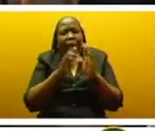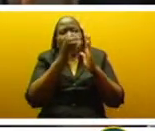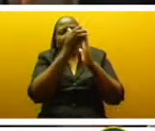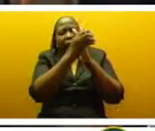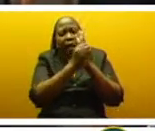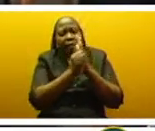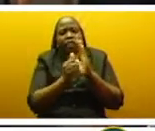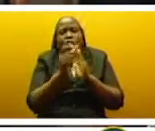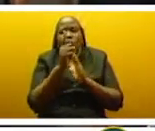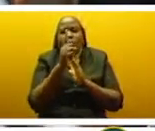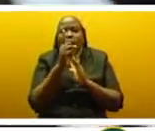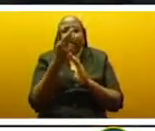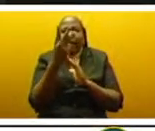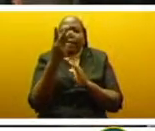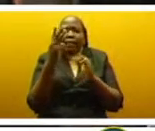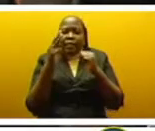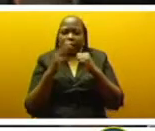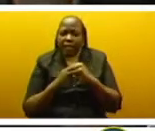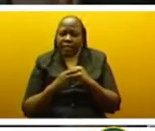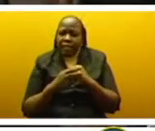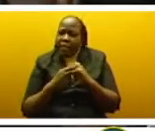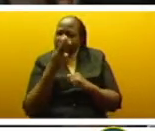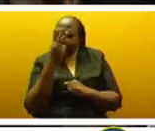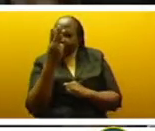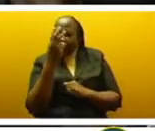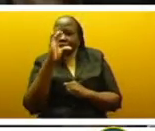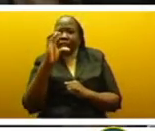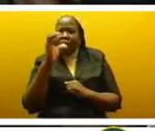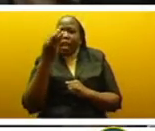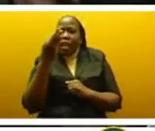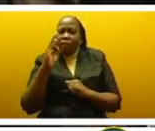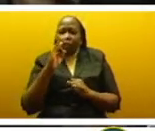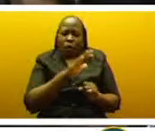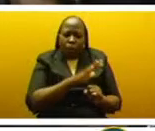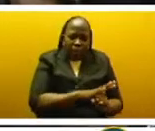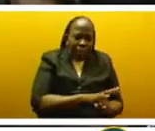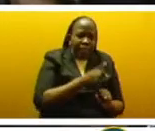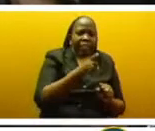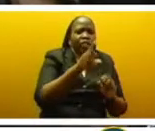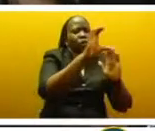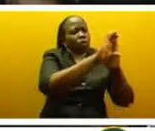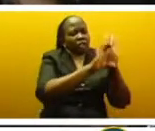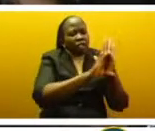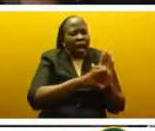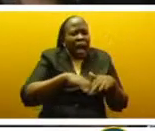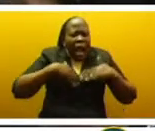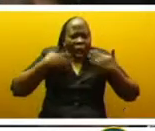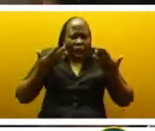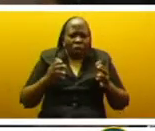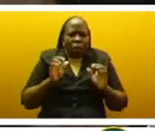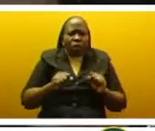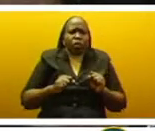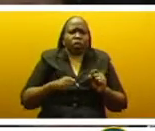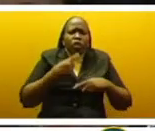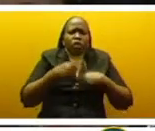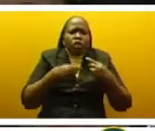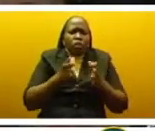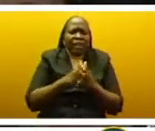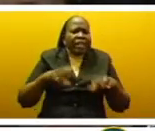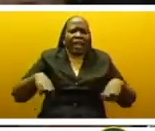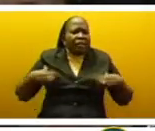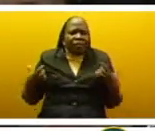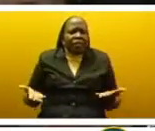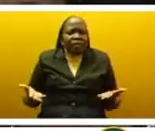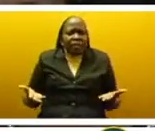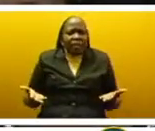138, 3C, if there is a breach, do we just move on? That's what we are being told. Forget the transgressions that